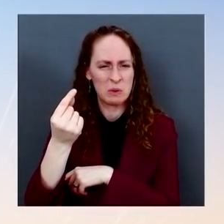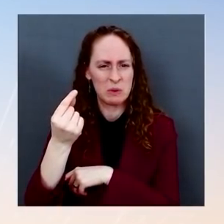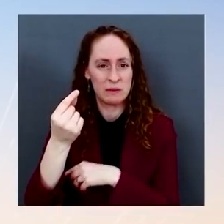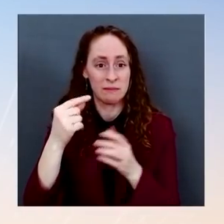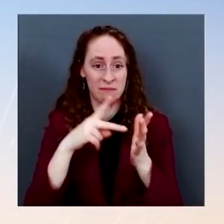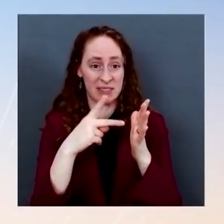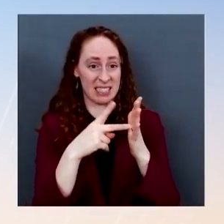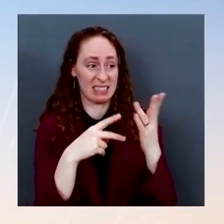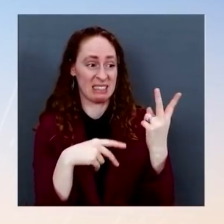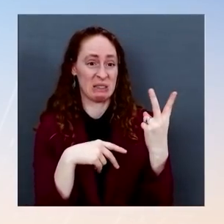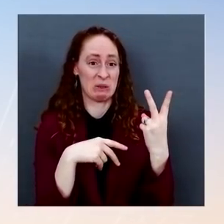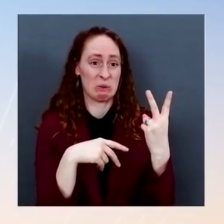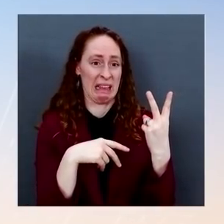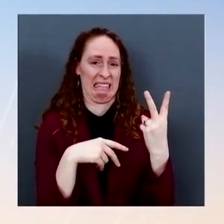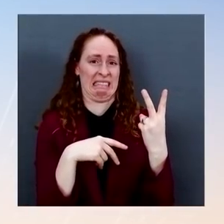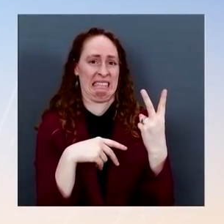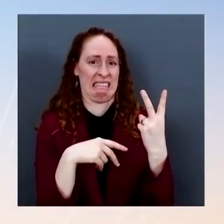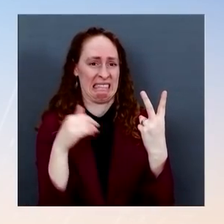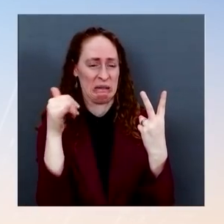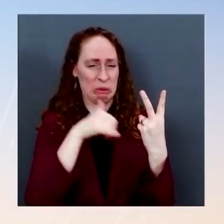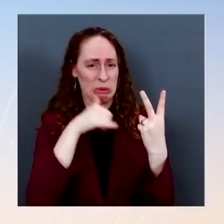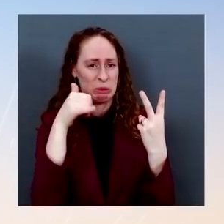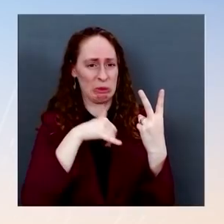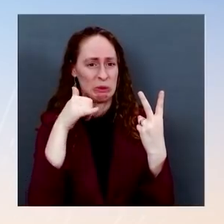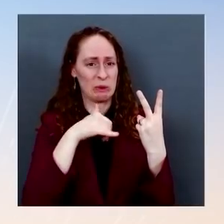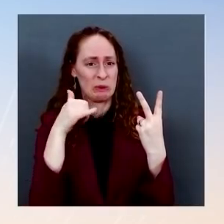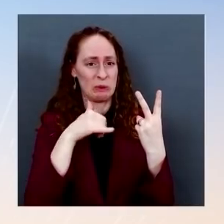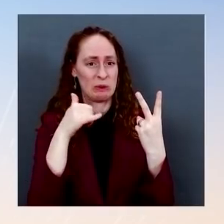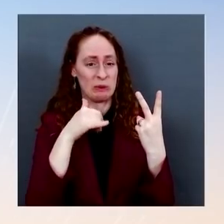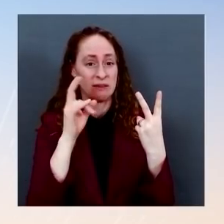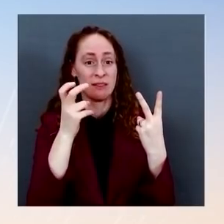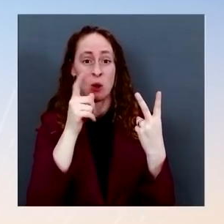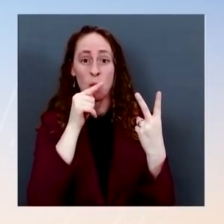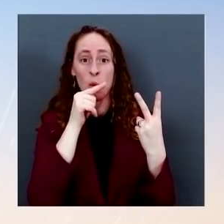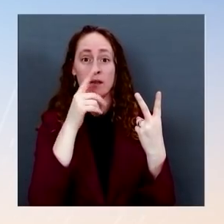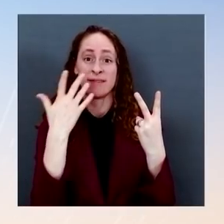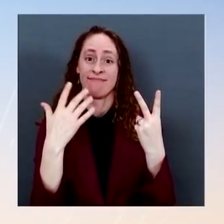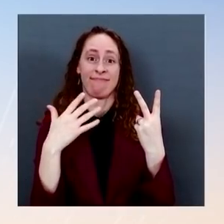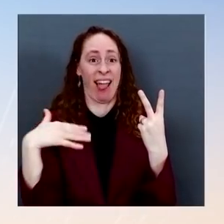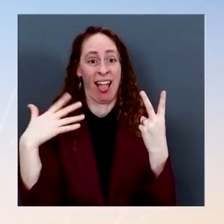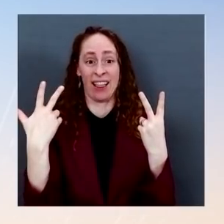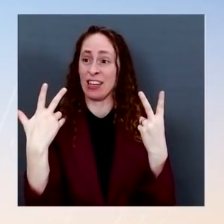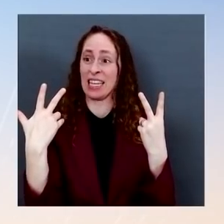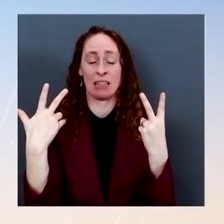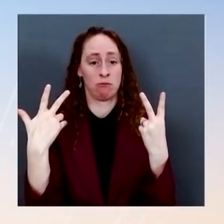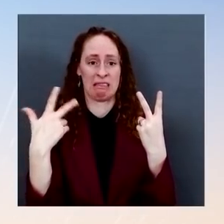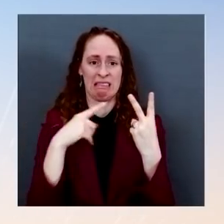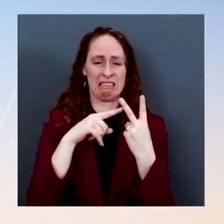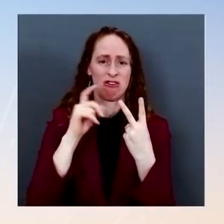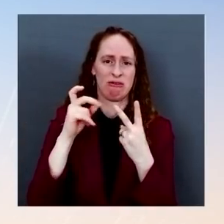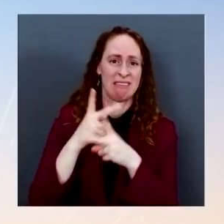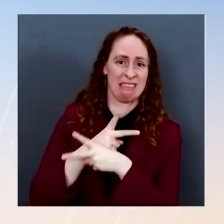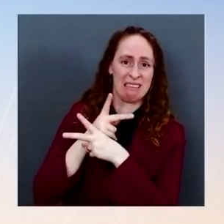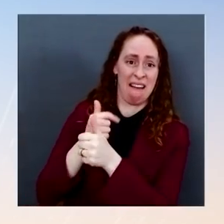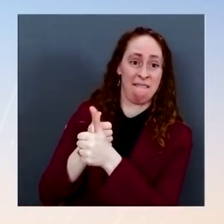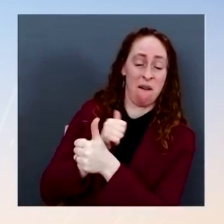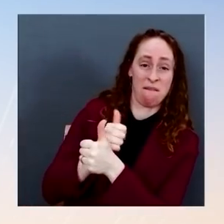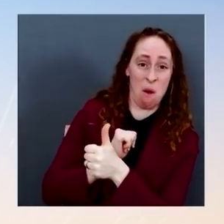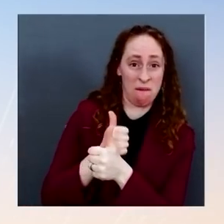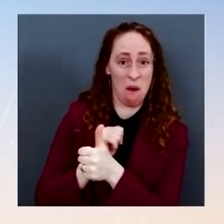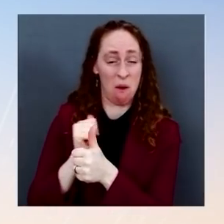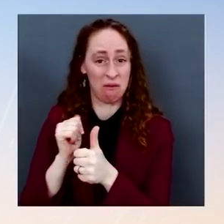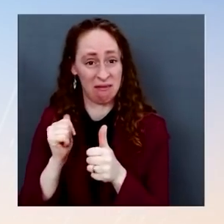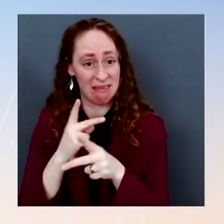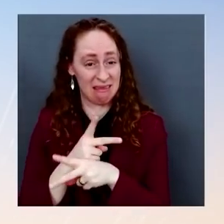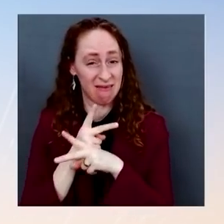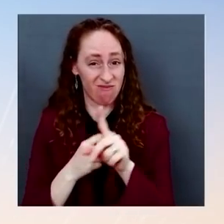variant, given how fast it seems to replicate? Look, I think the president's view is that if that is the guidance and the belief of his health and medical